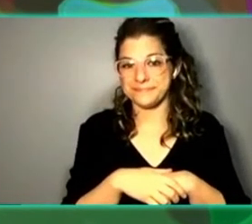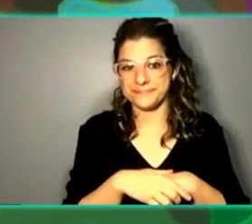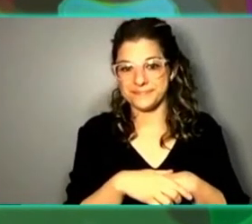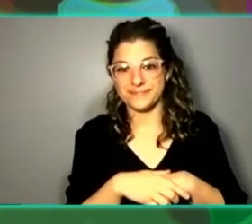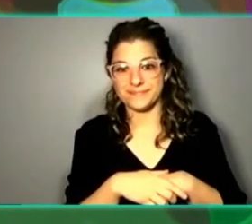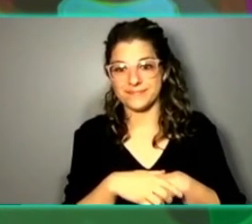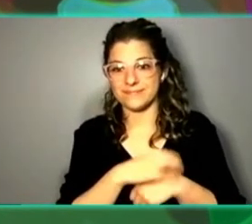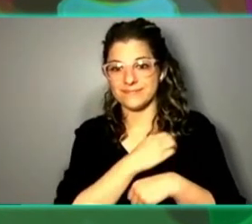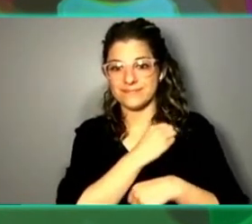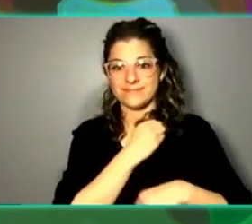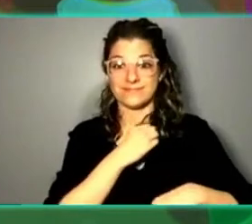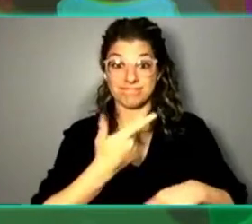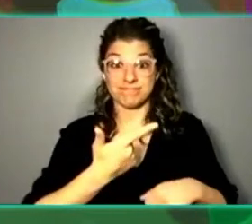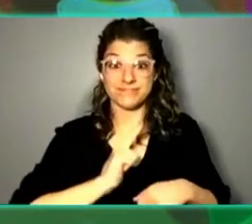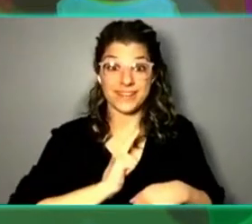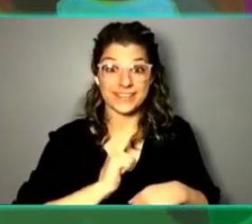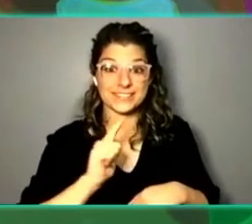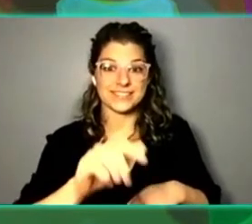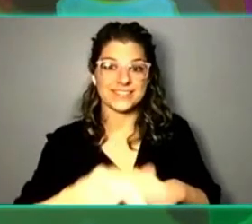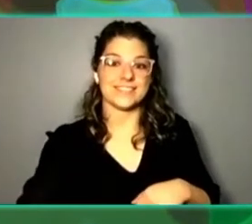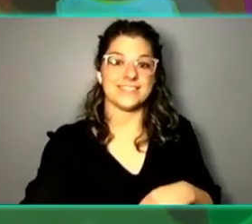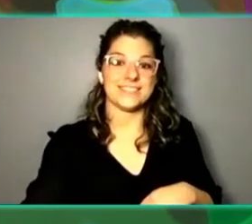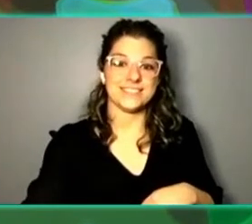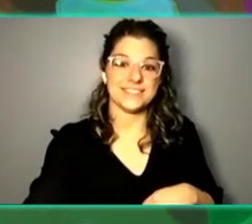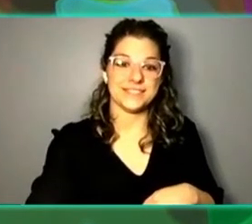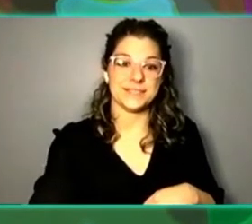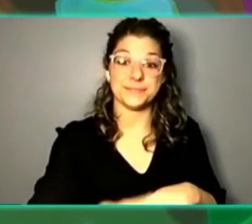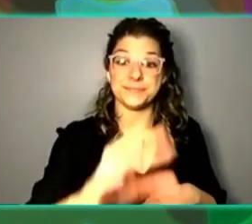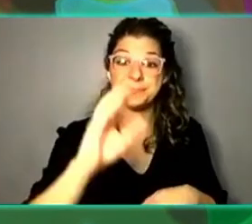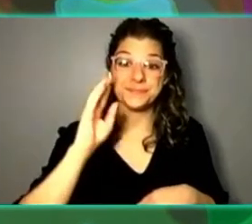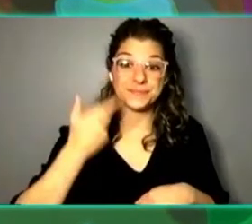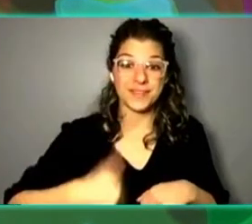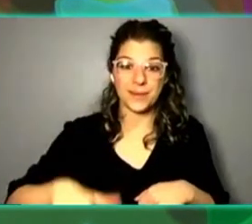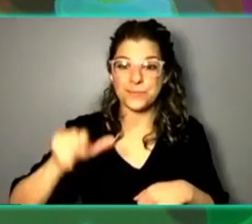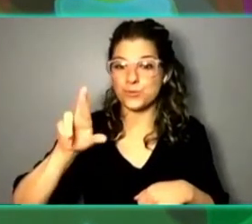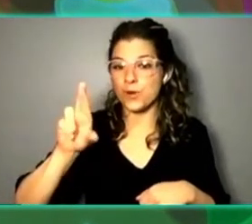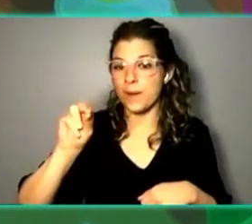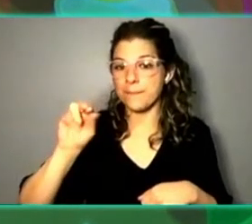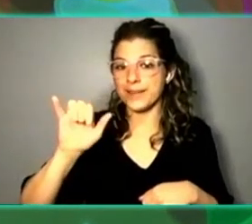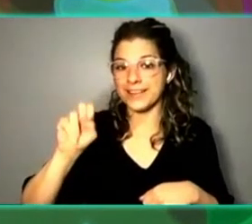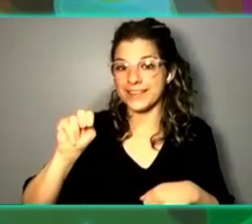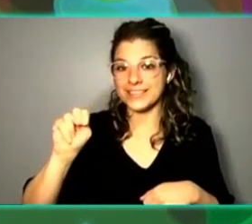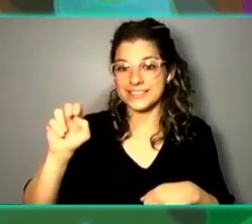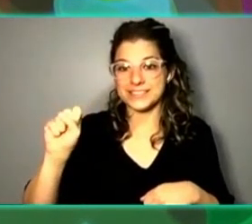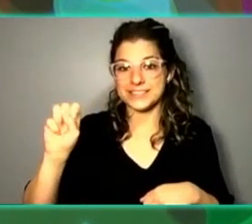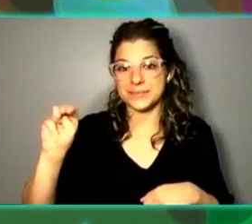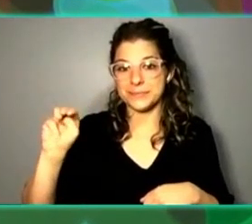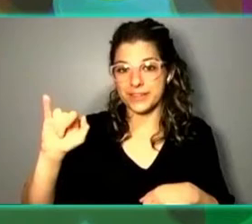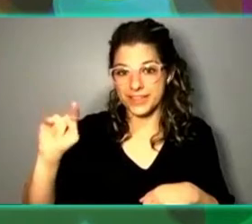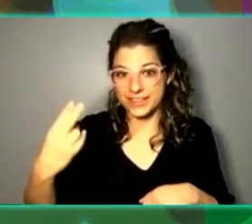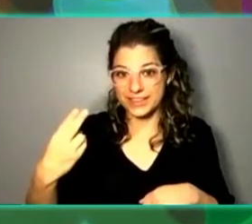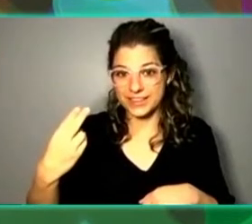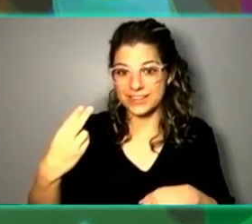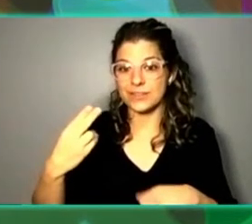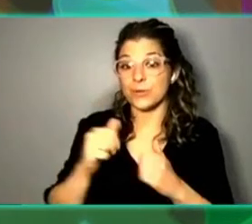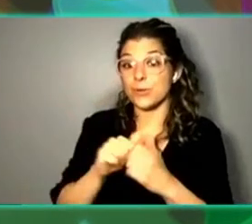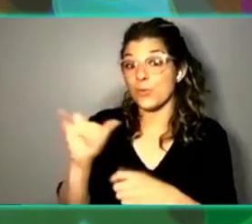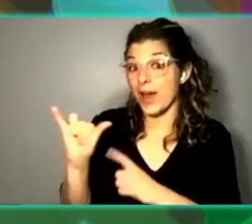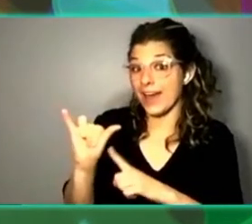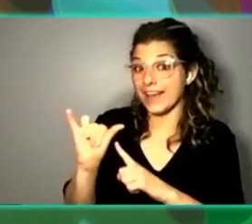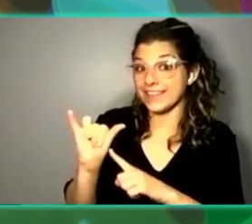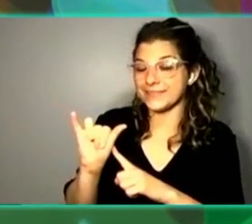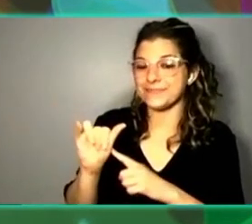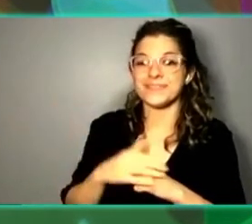I guess I should go next. Yeah. Hi, I'm Robyn Smith, Robyn with a Y. There's been